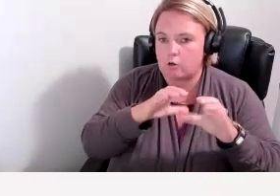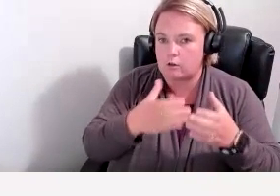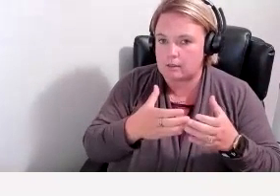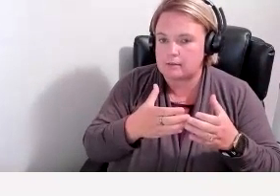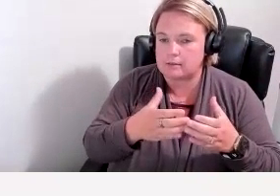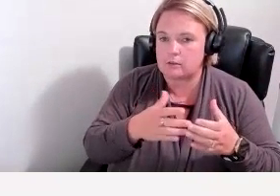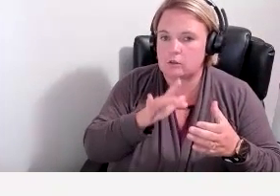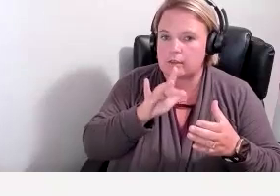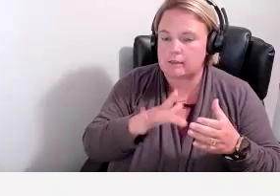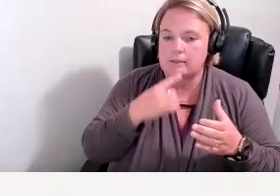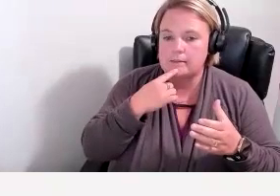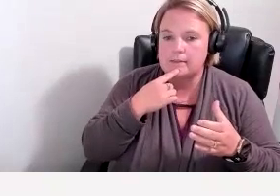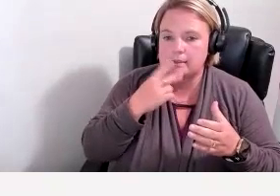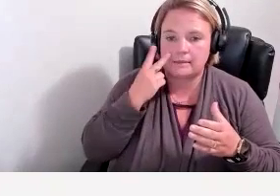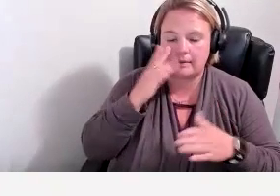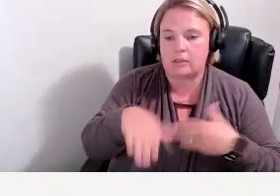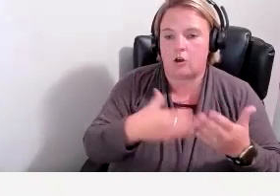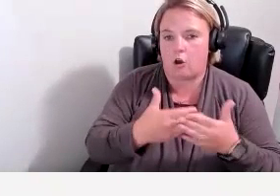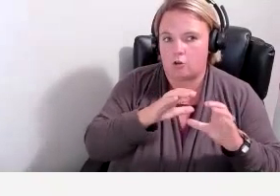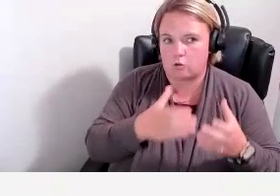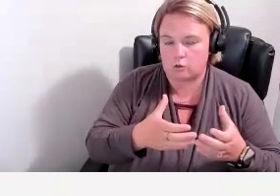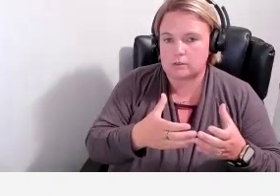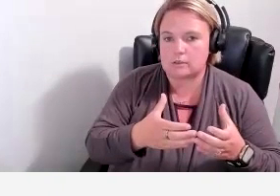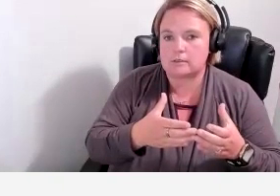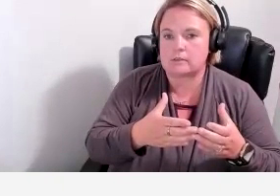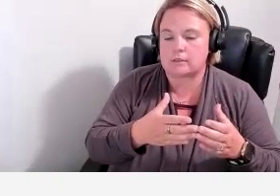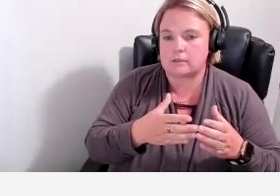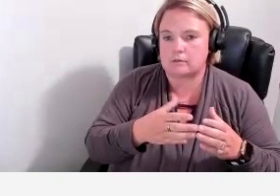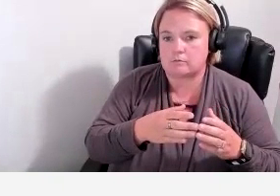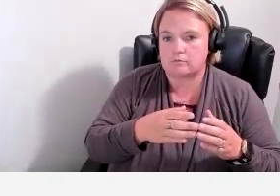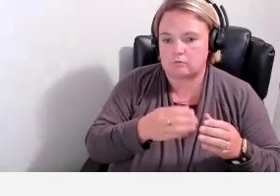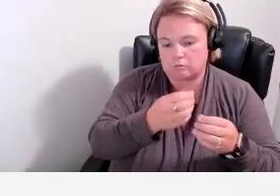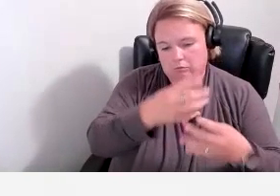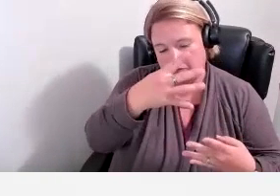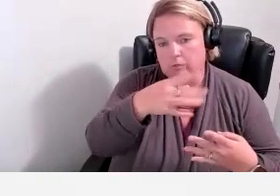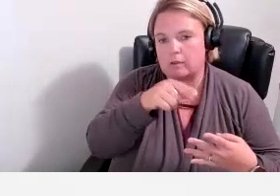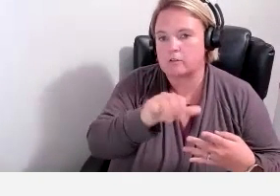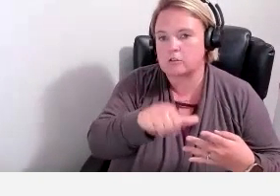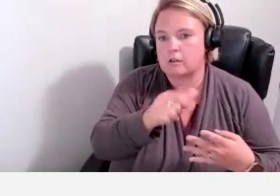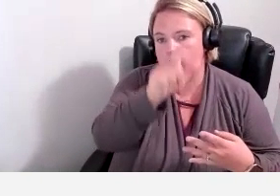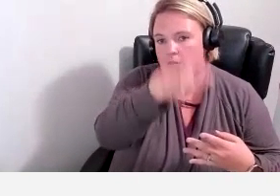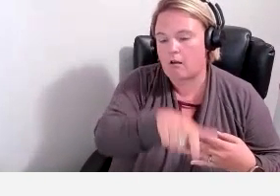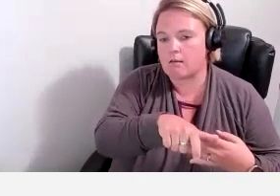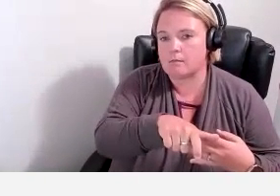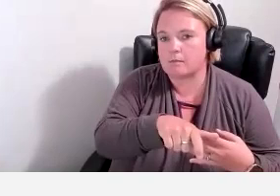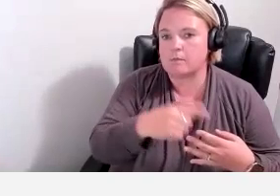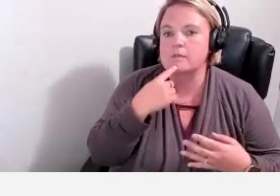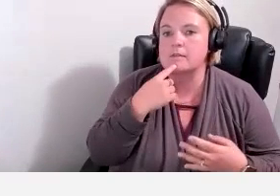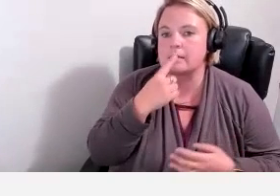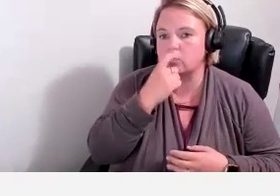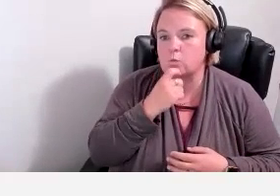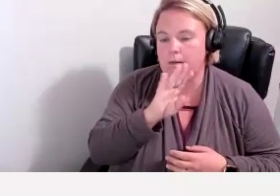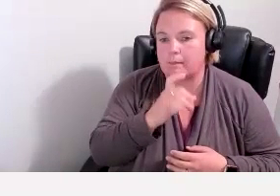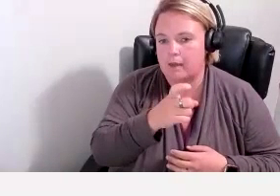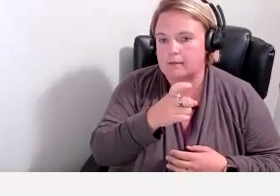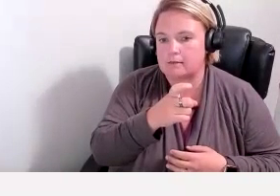courses and see all your courses that are listed there, and you star them and all of that. There's another column that has a red box with